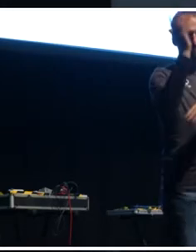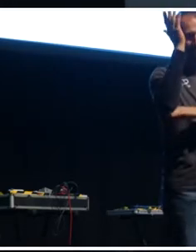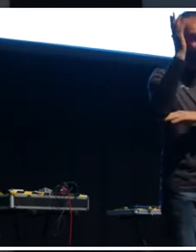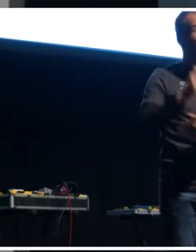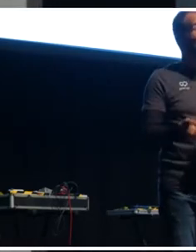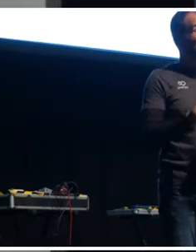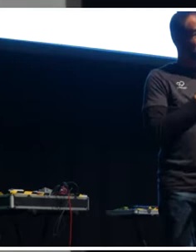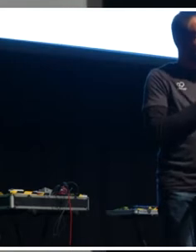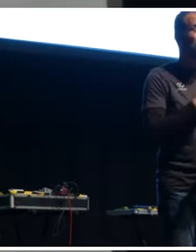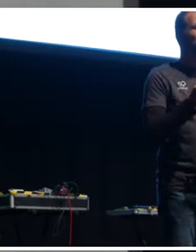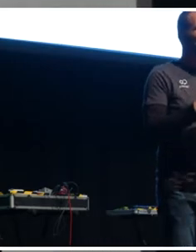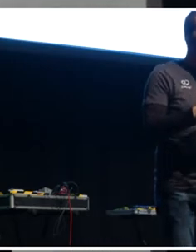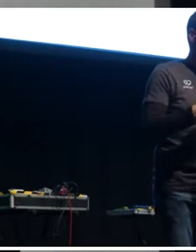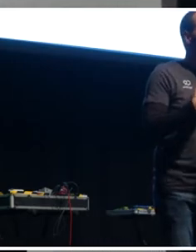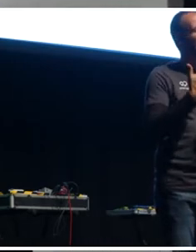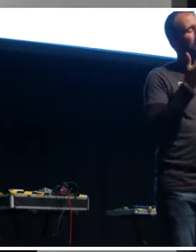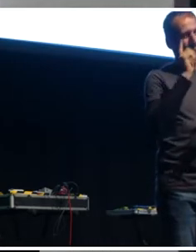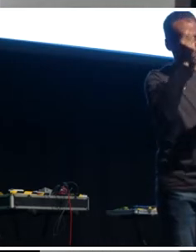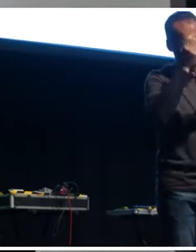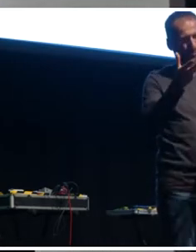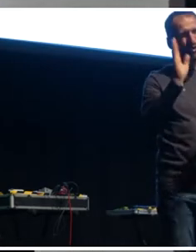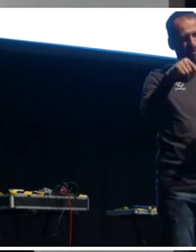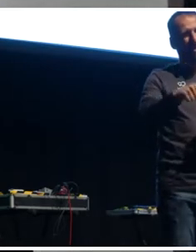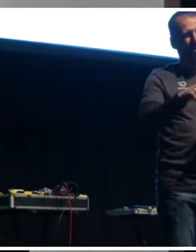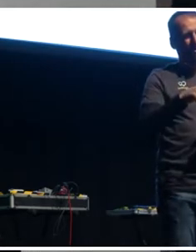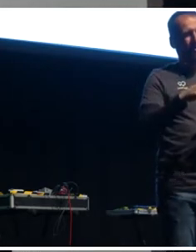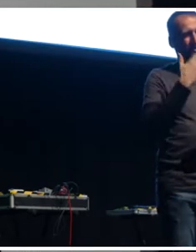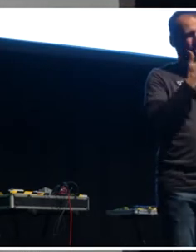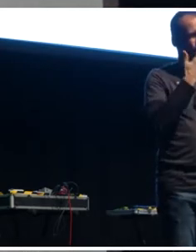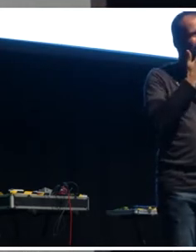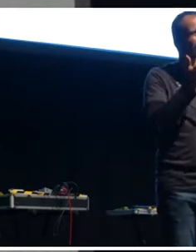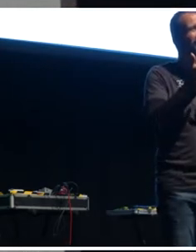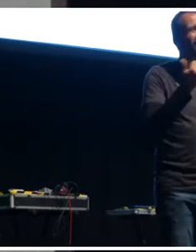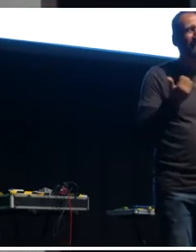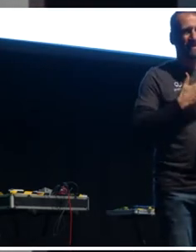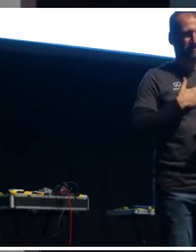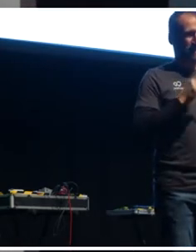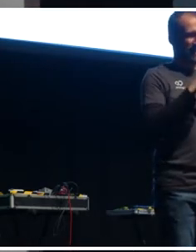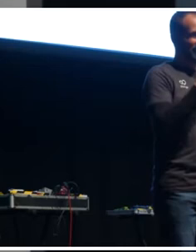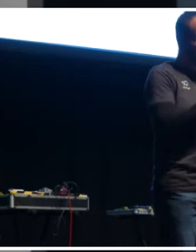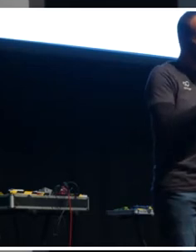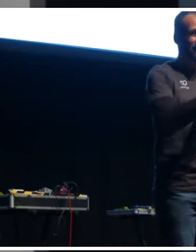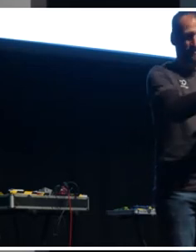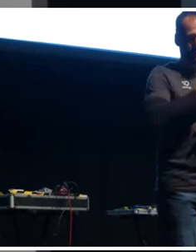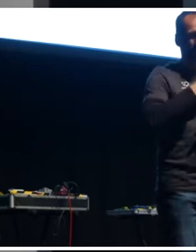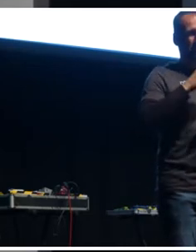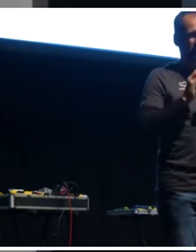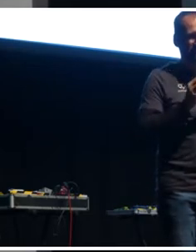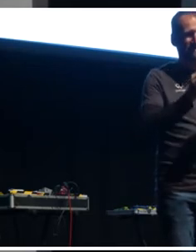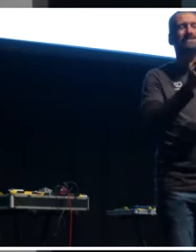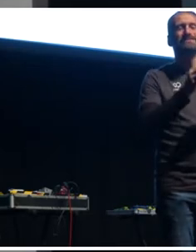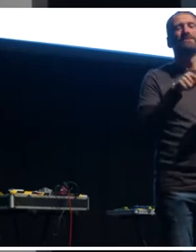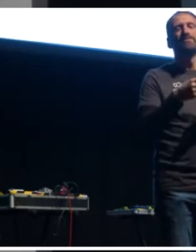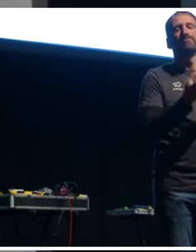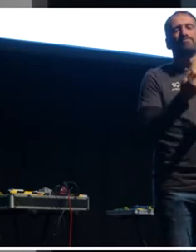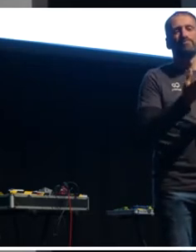because I get to tell you the story about how my team and I helped build a product that people love, millions of people